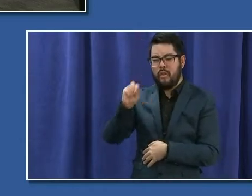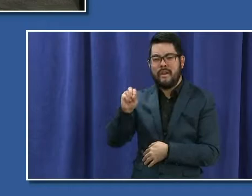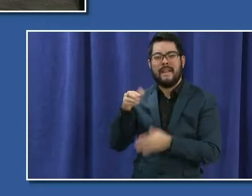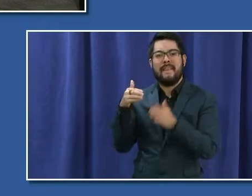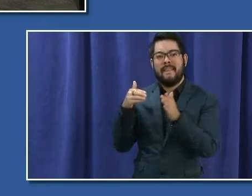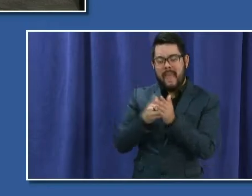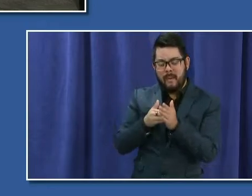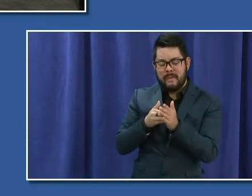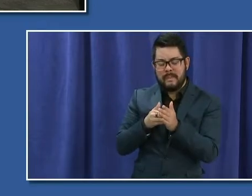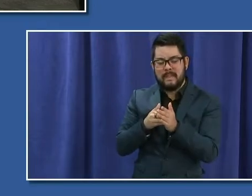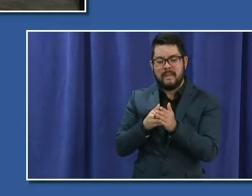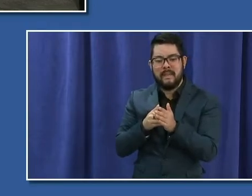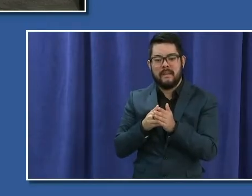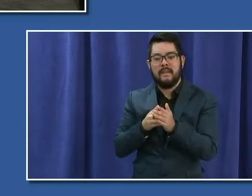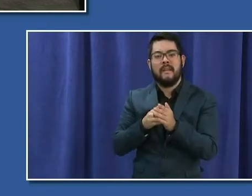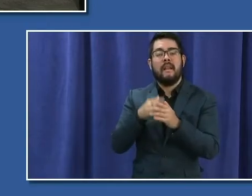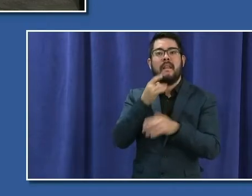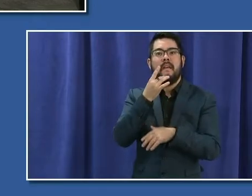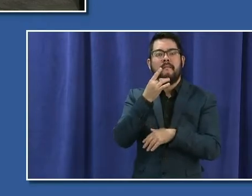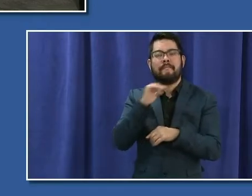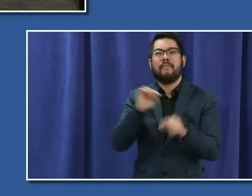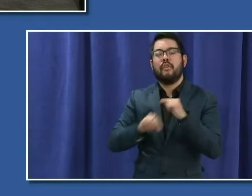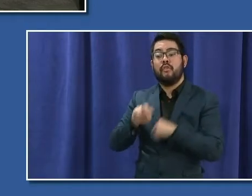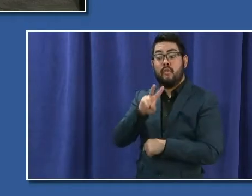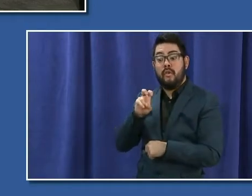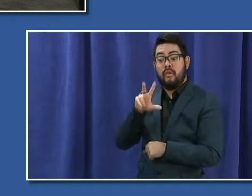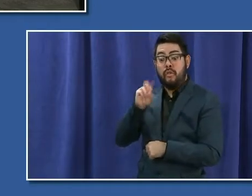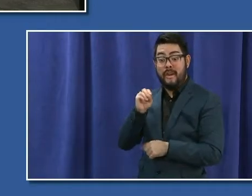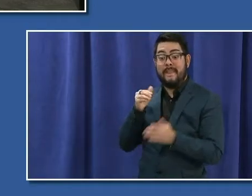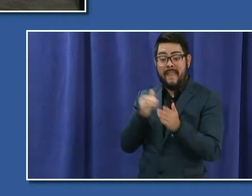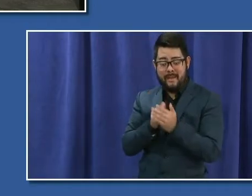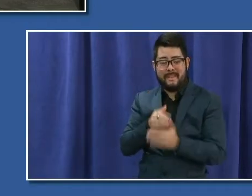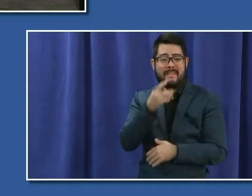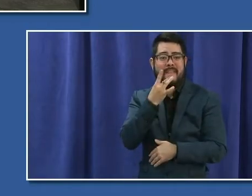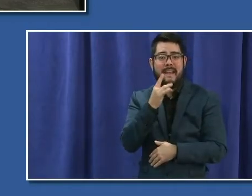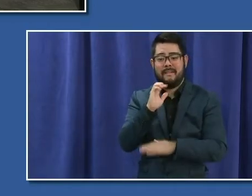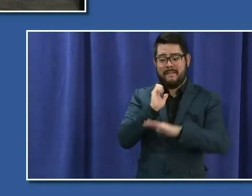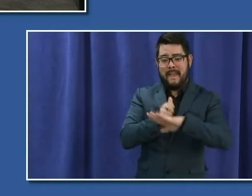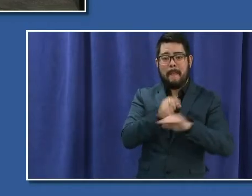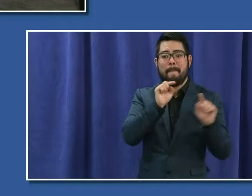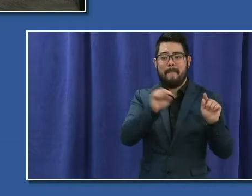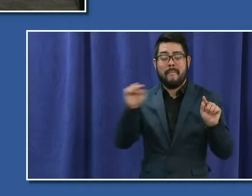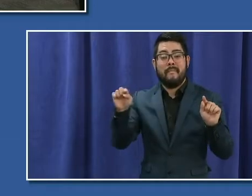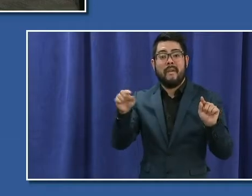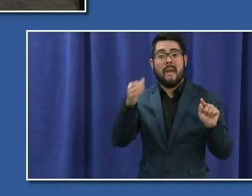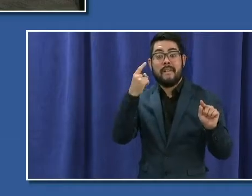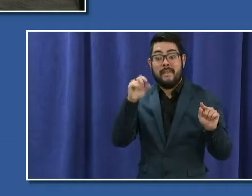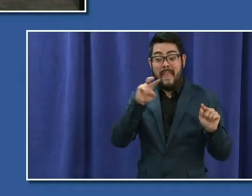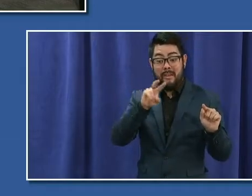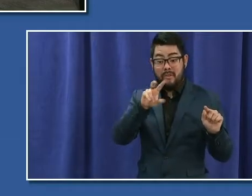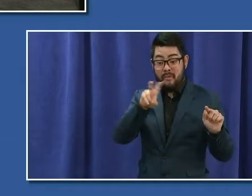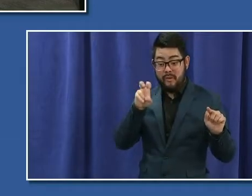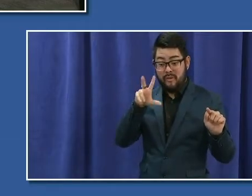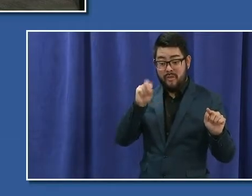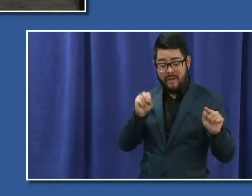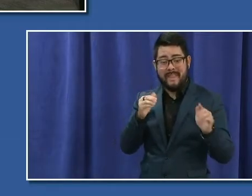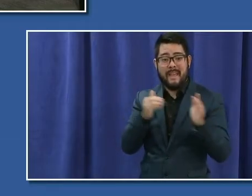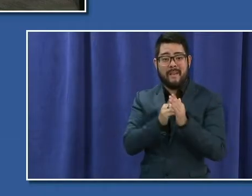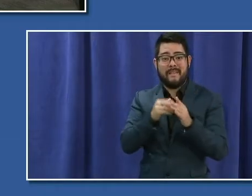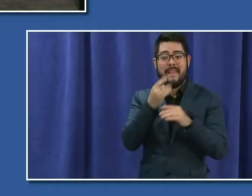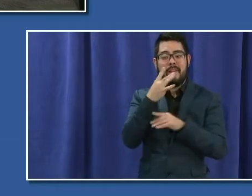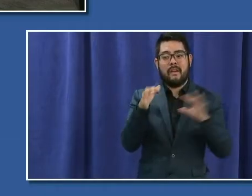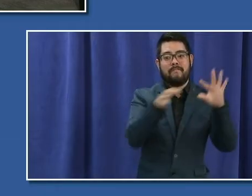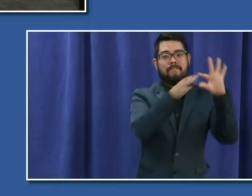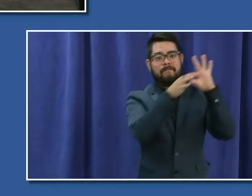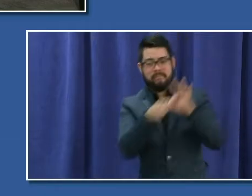330,000 fixtures, 230,000 fixtures that are actually connected across the city. And so